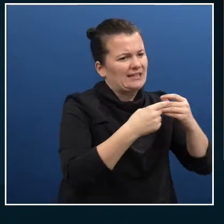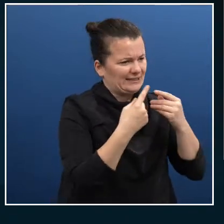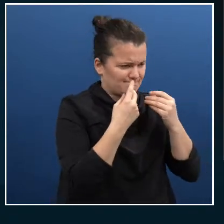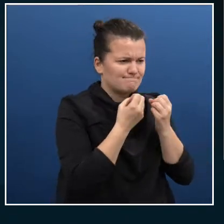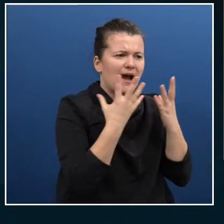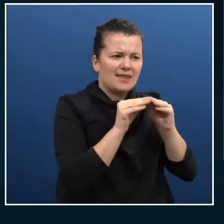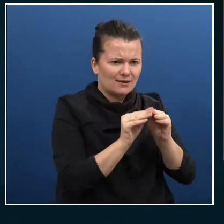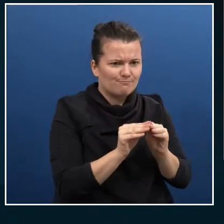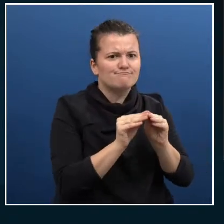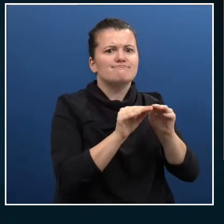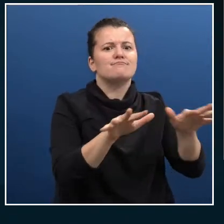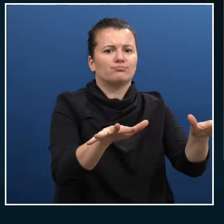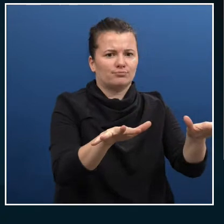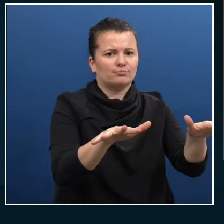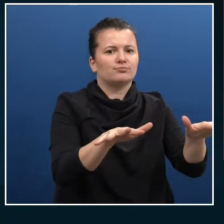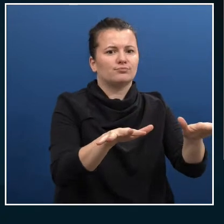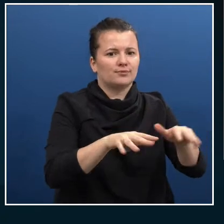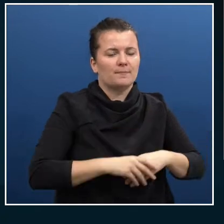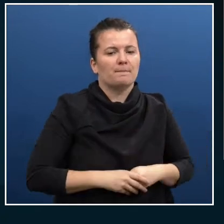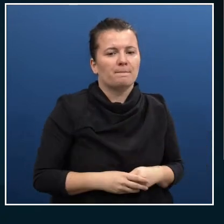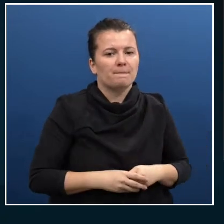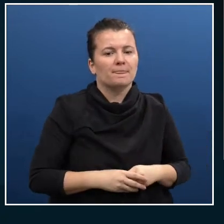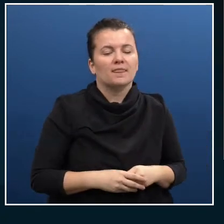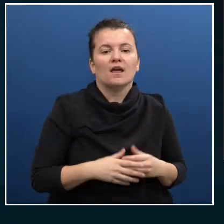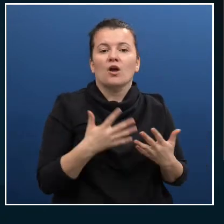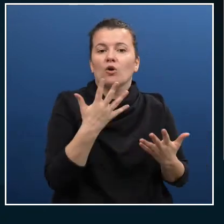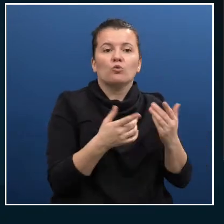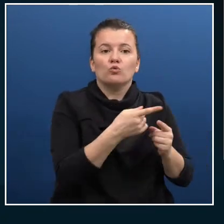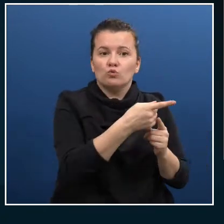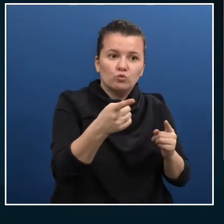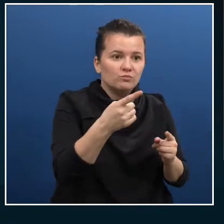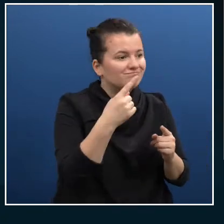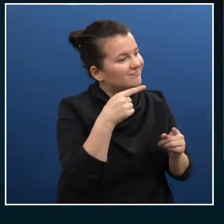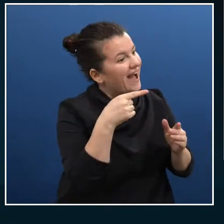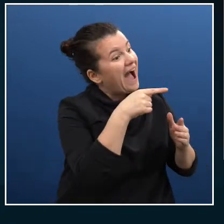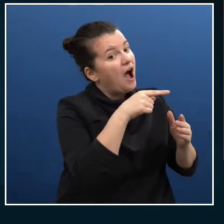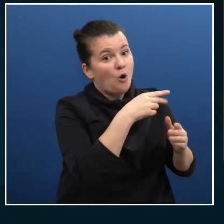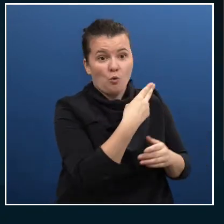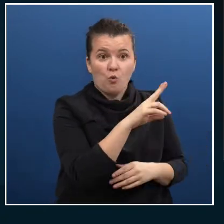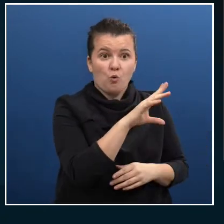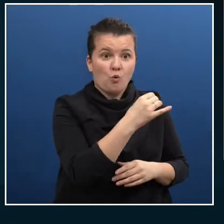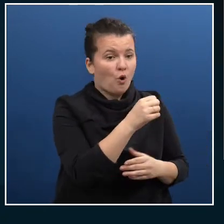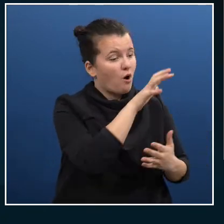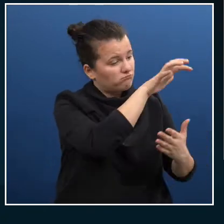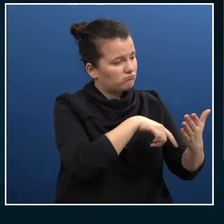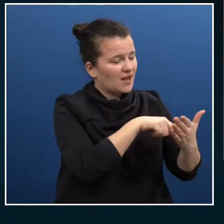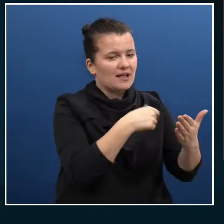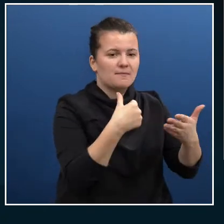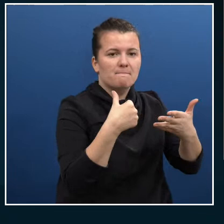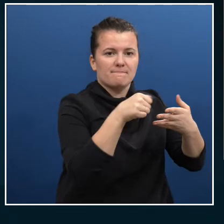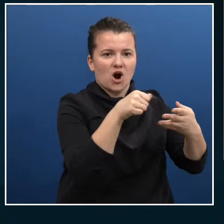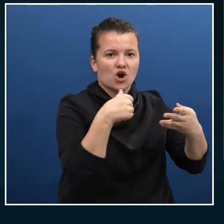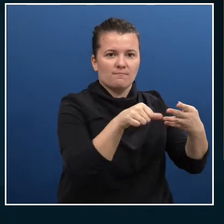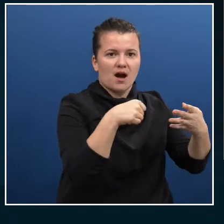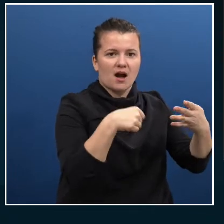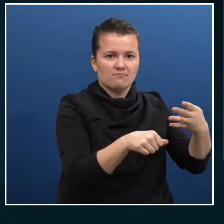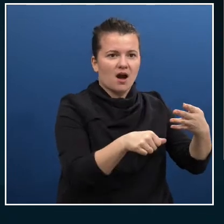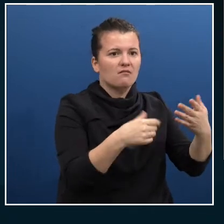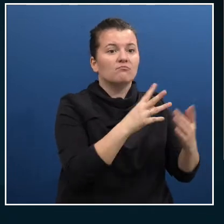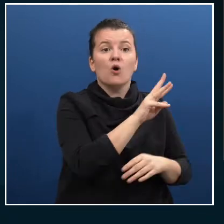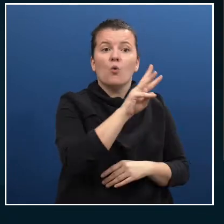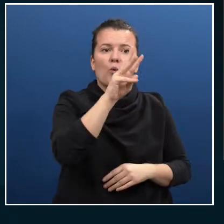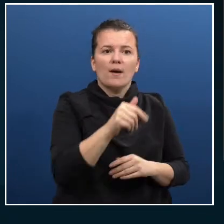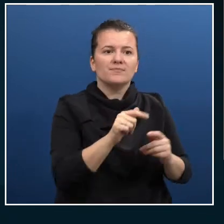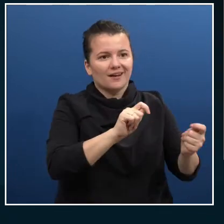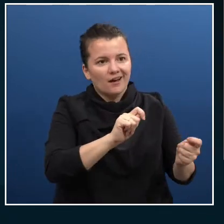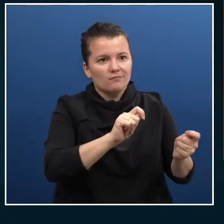and you can very easily with Markdown build your websites. It